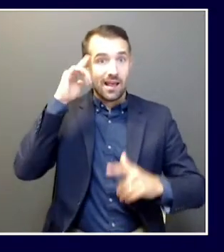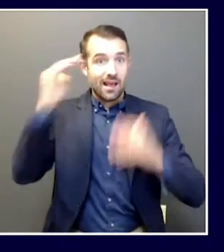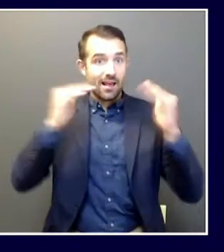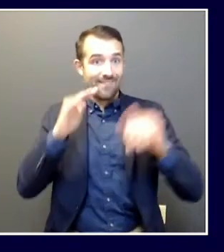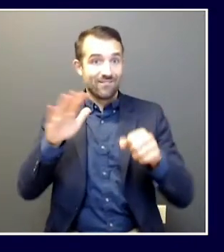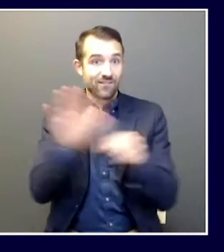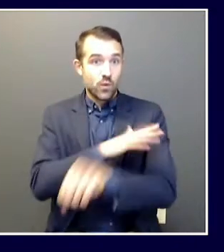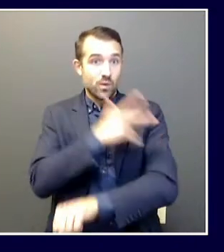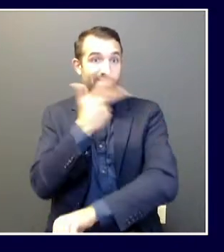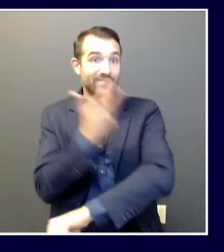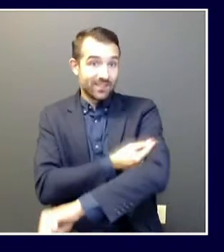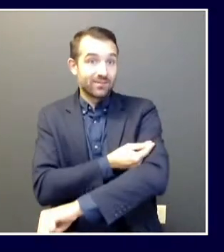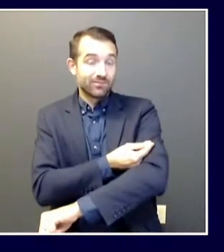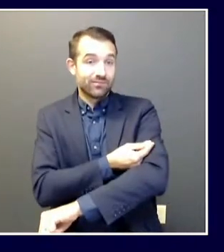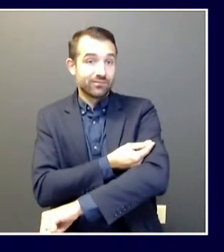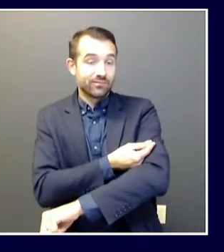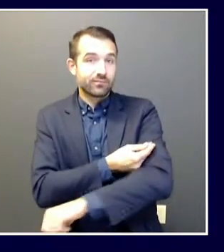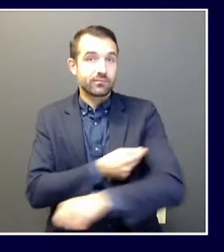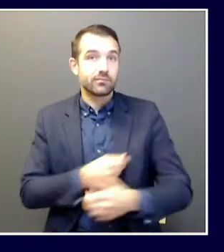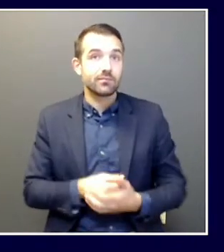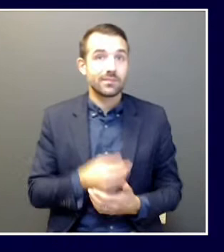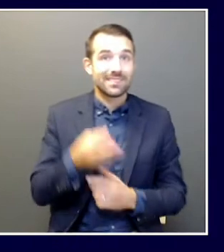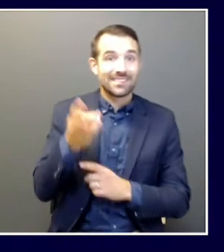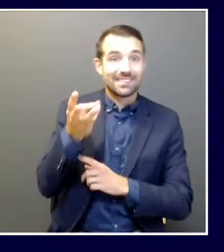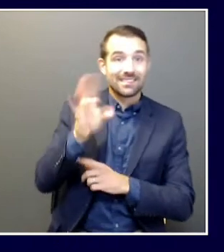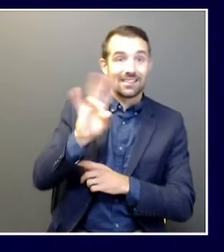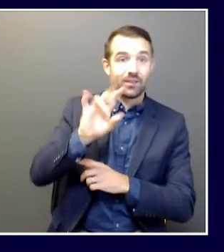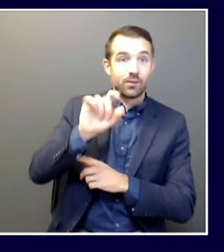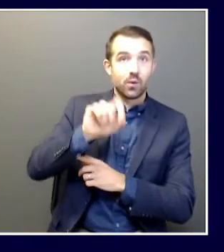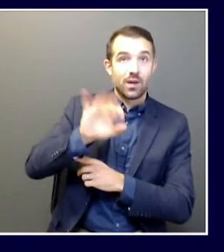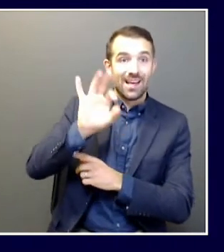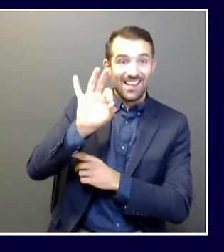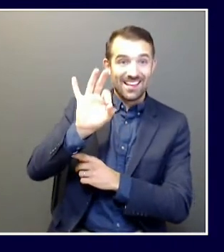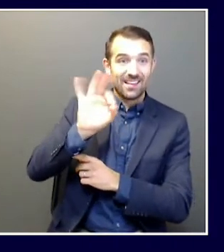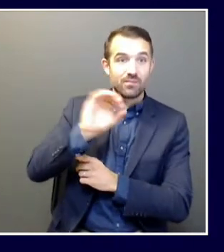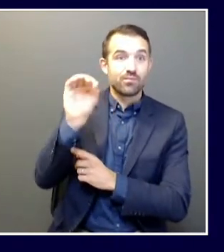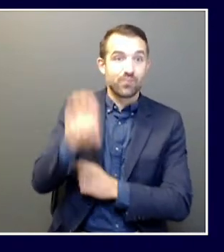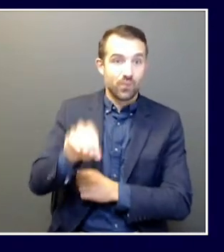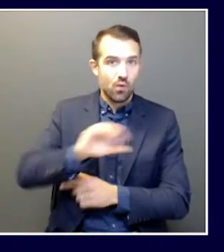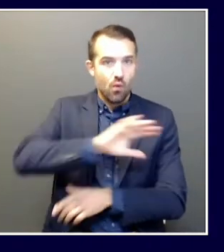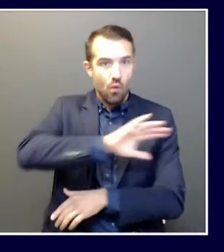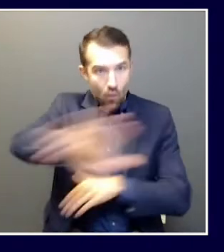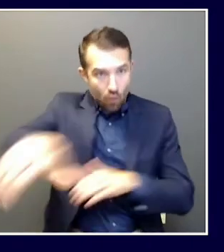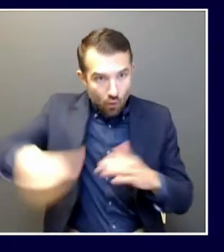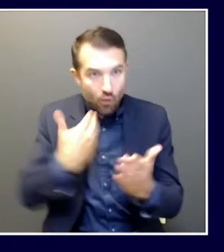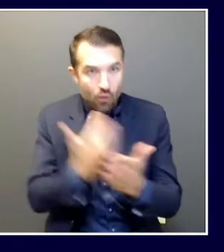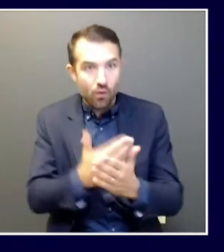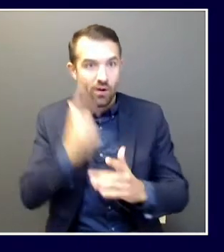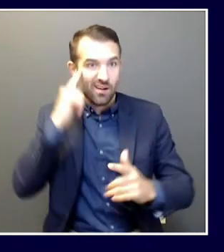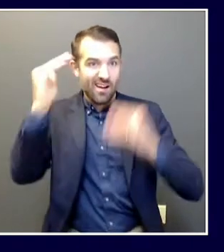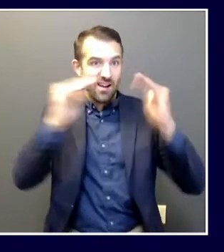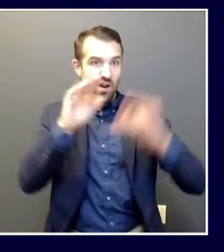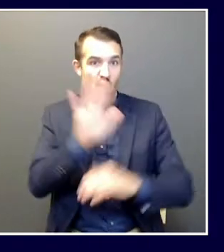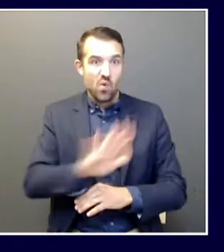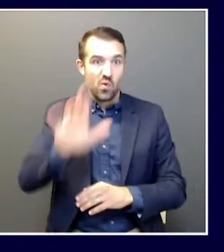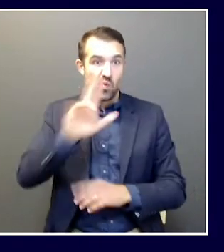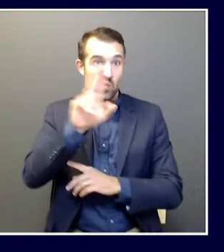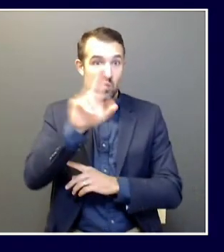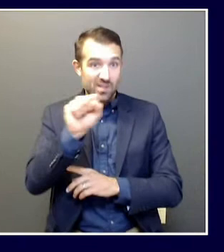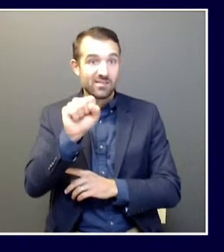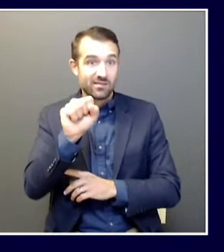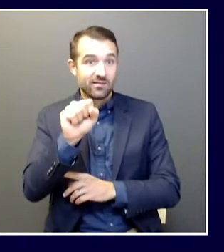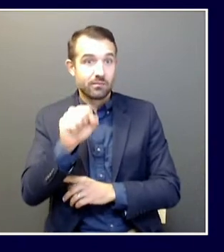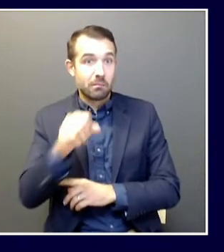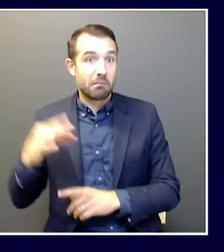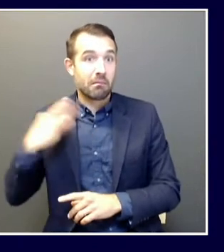only 67.9% of all adults in the United States. We are excited by this progress, and we